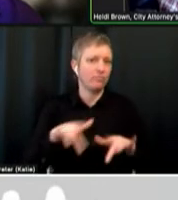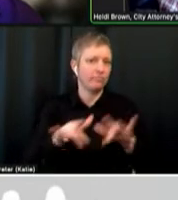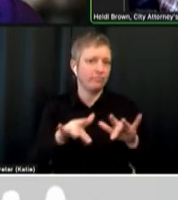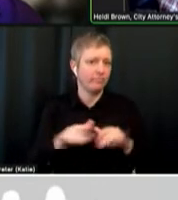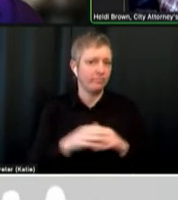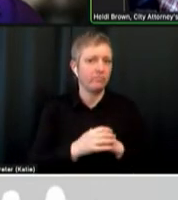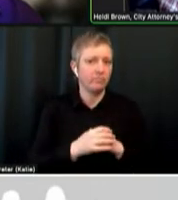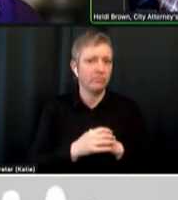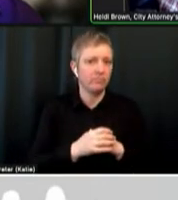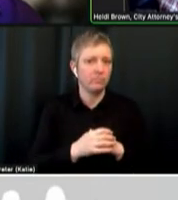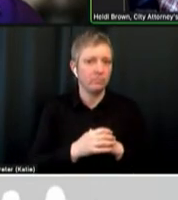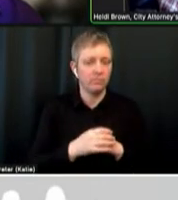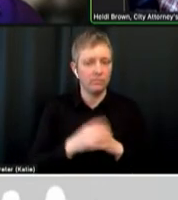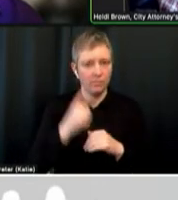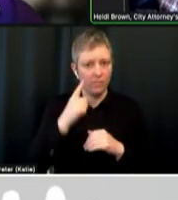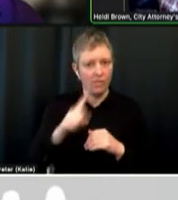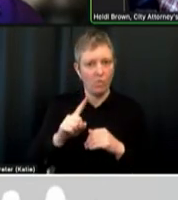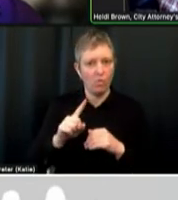their investigations.